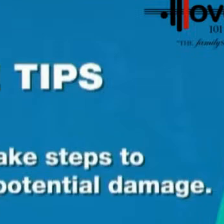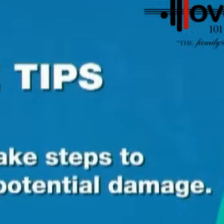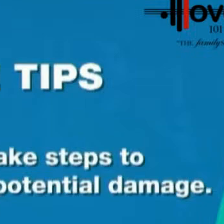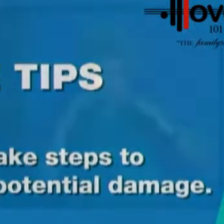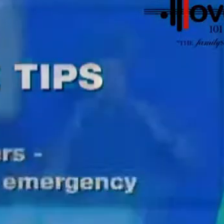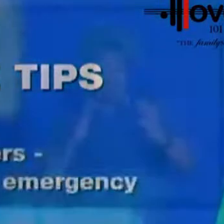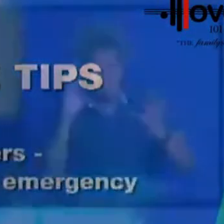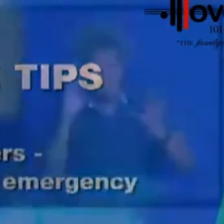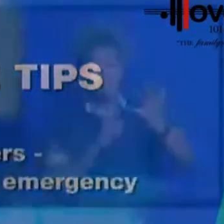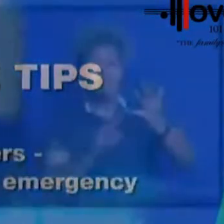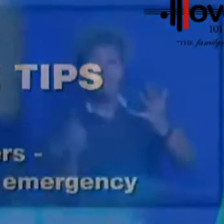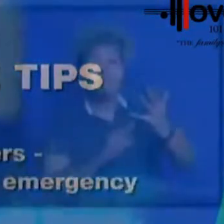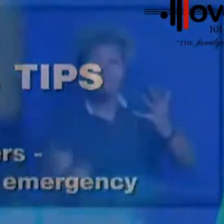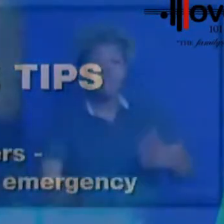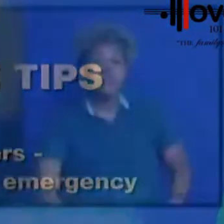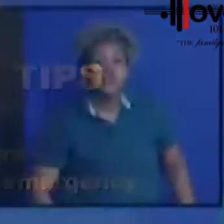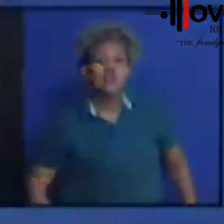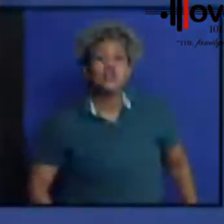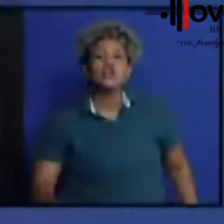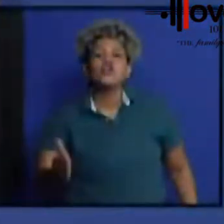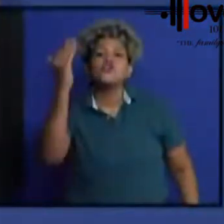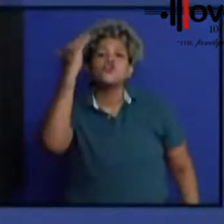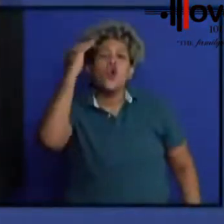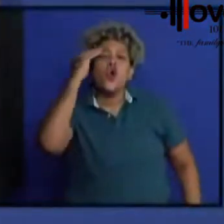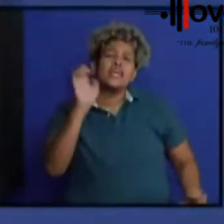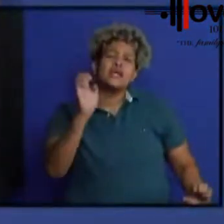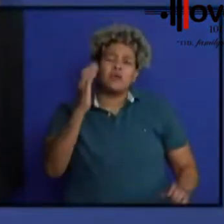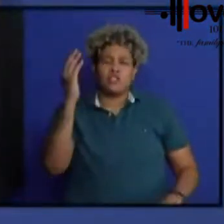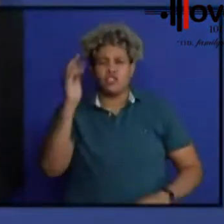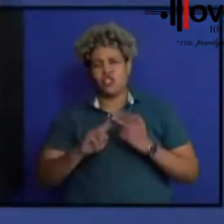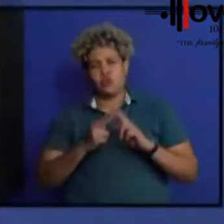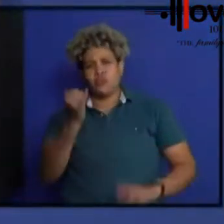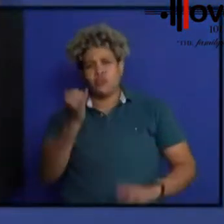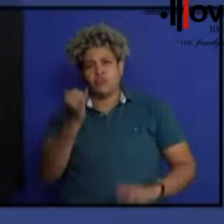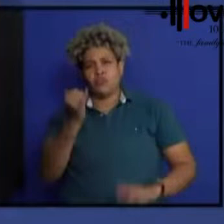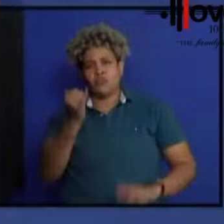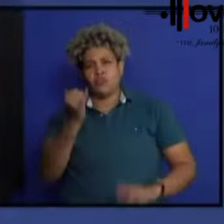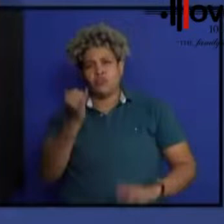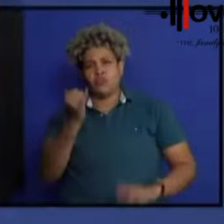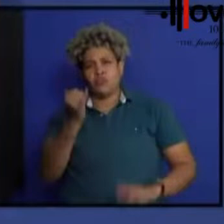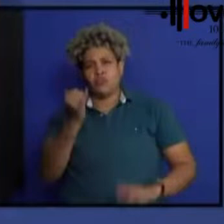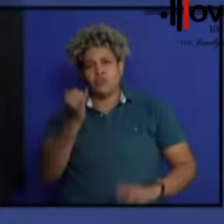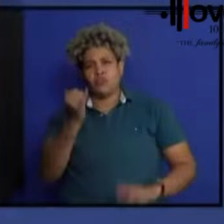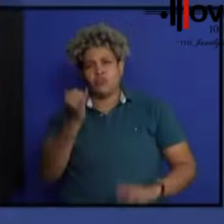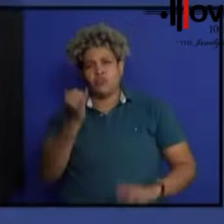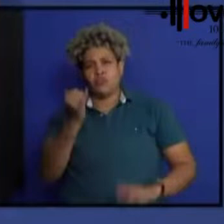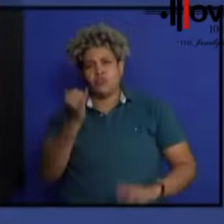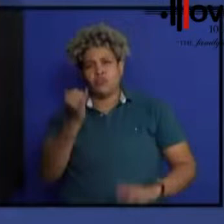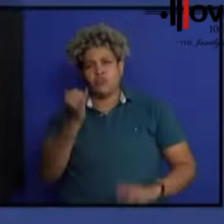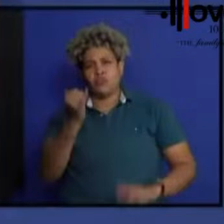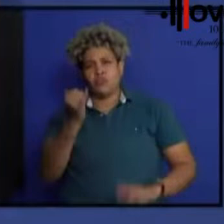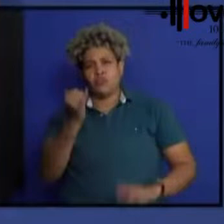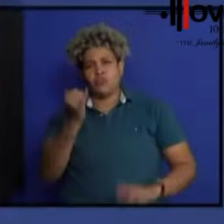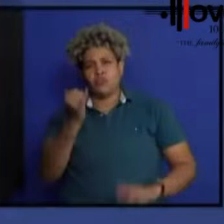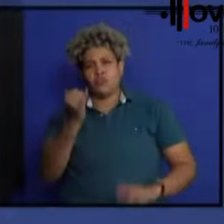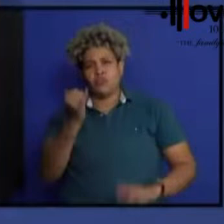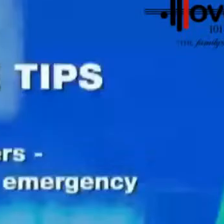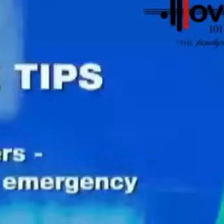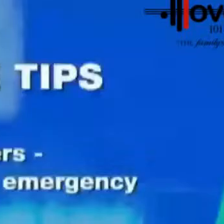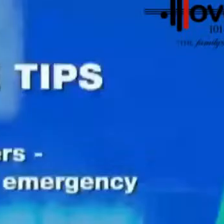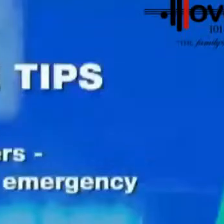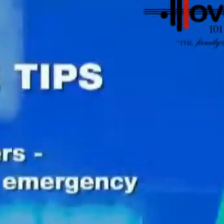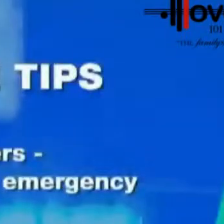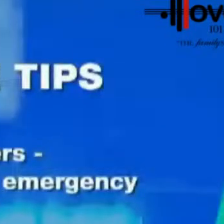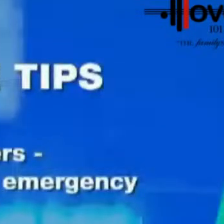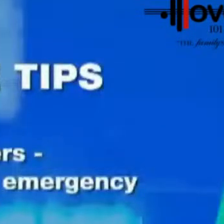Fifth, know emergency numbers. You should familiarize yourself with emergency contact numbers and have them readily